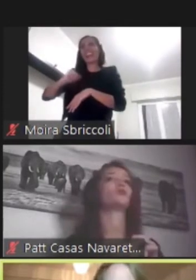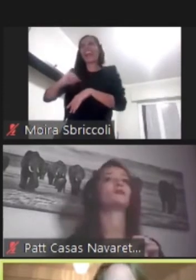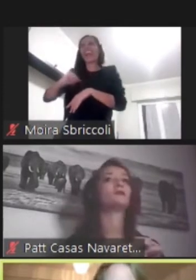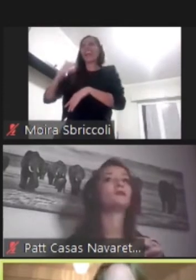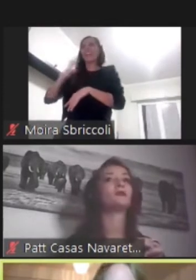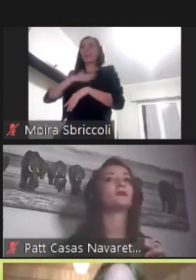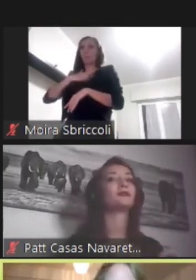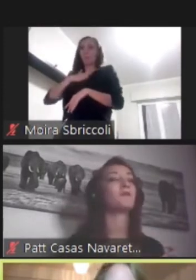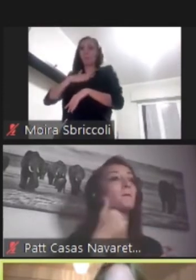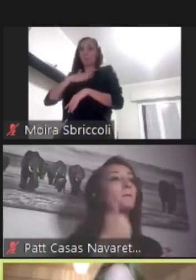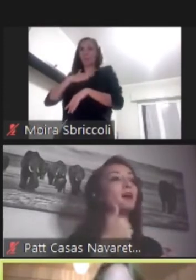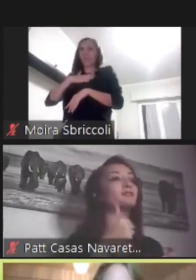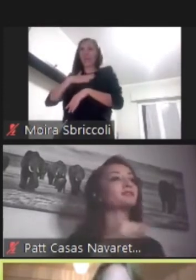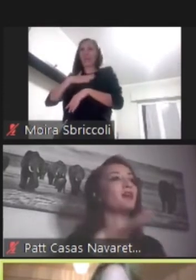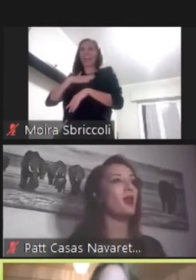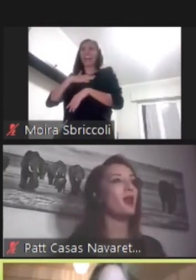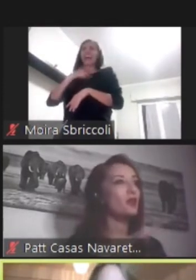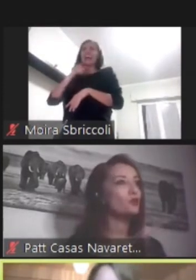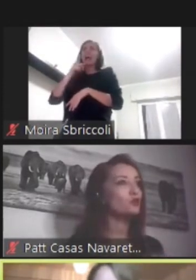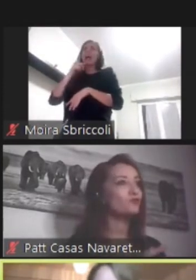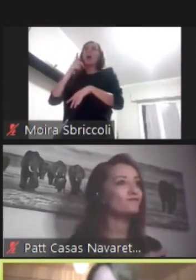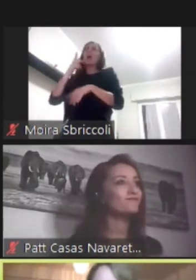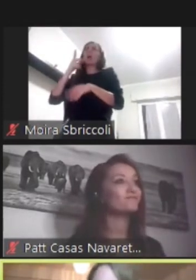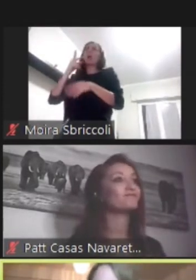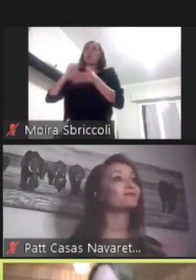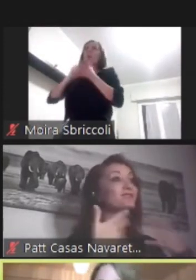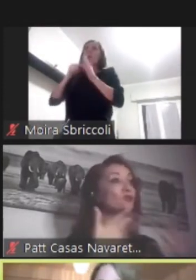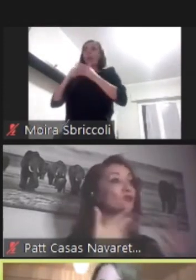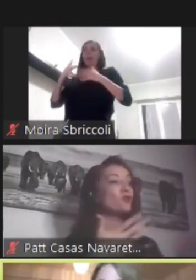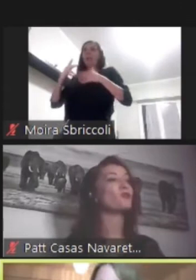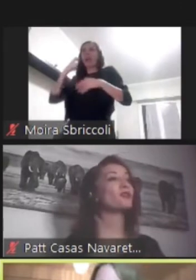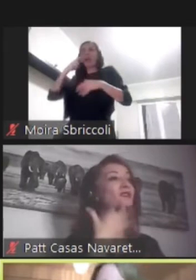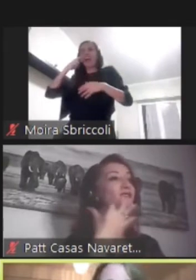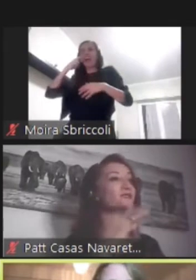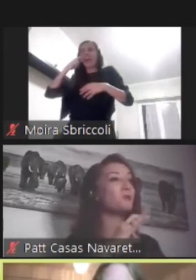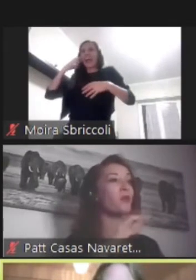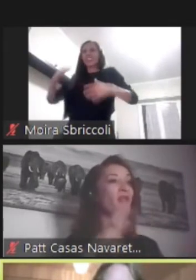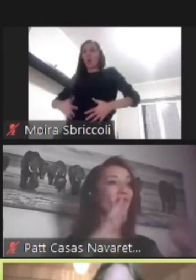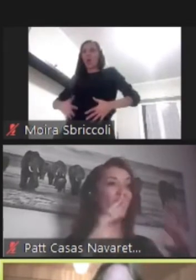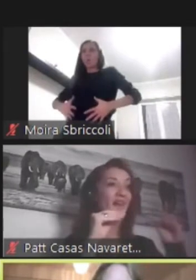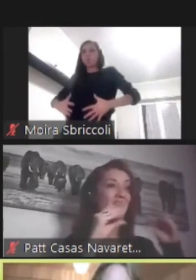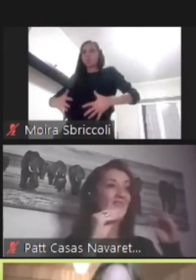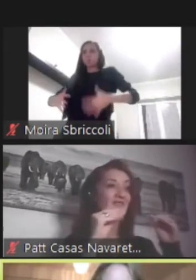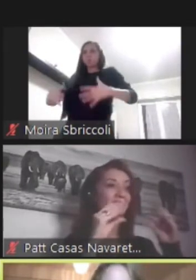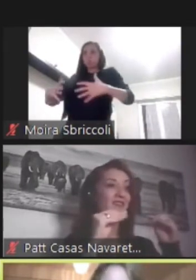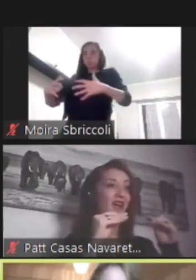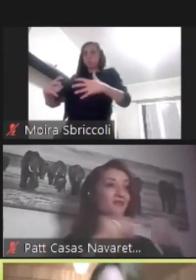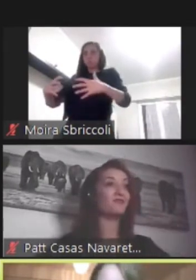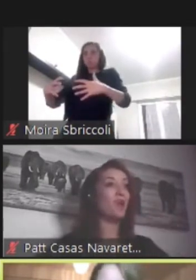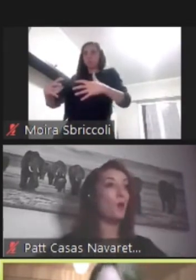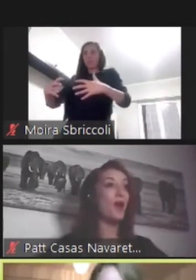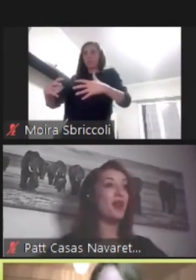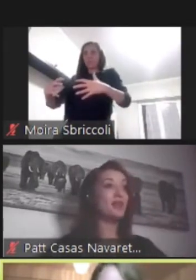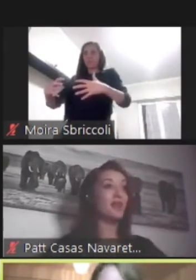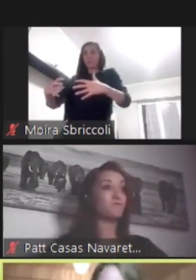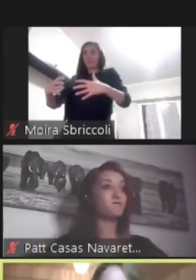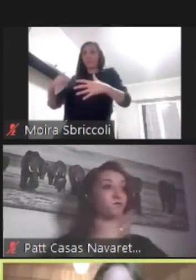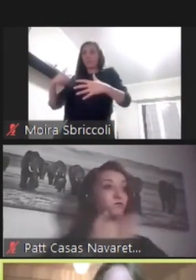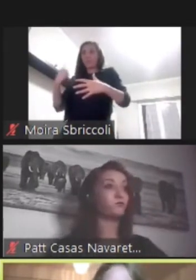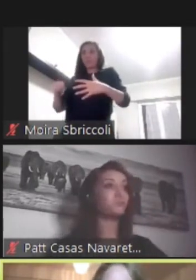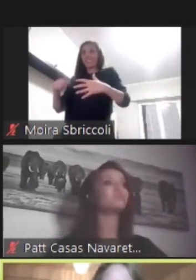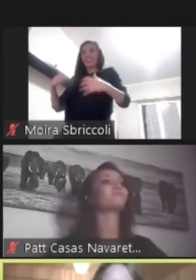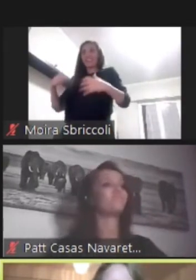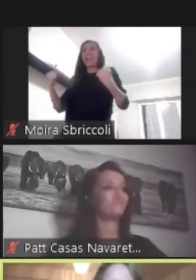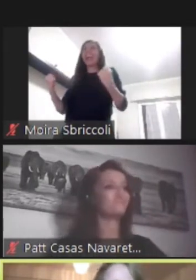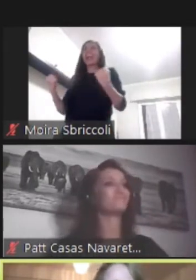can help reduce that stress. Now, ashwagandha has been scientifically